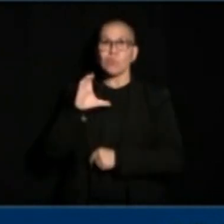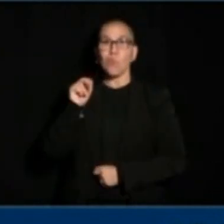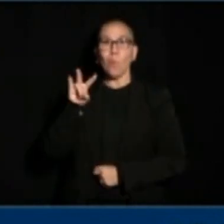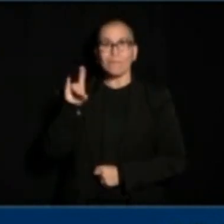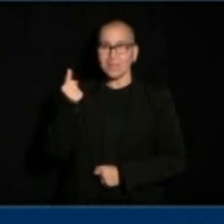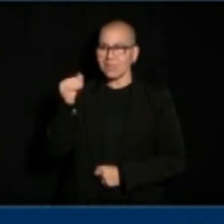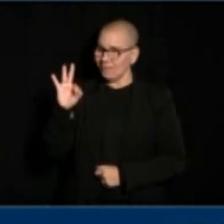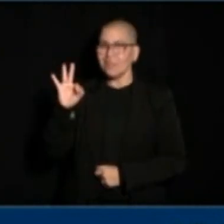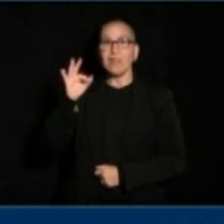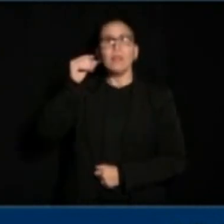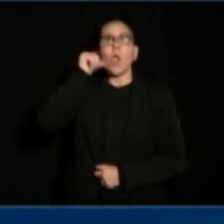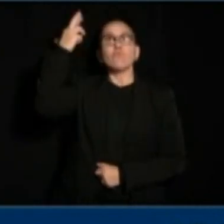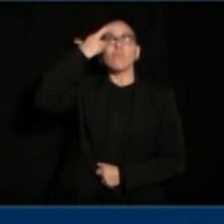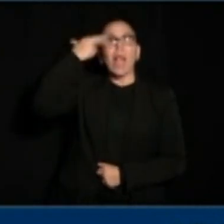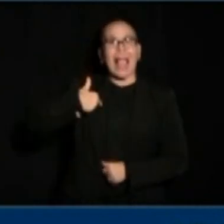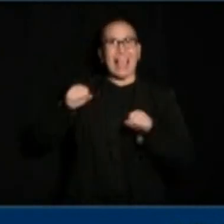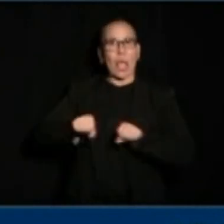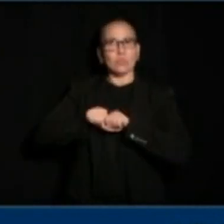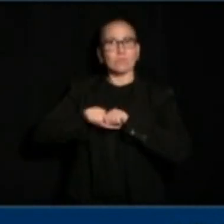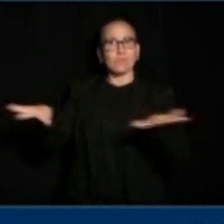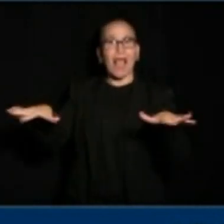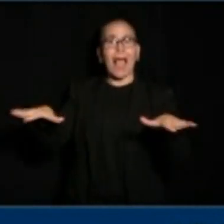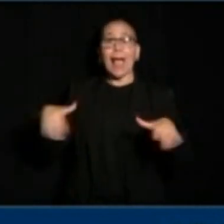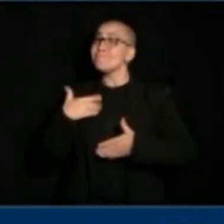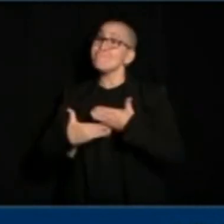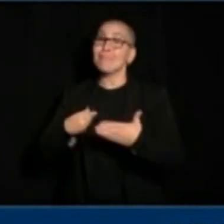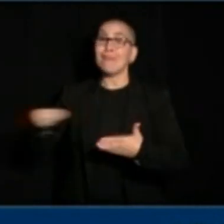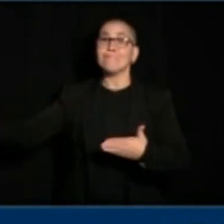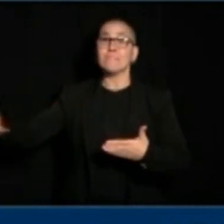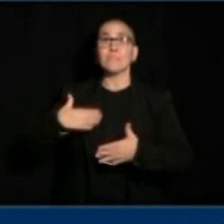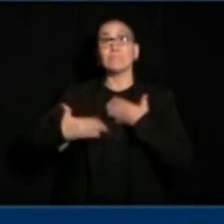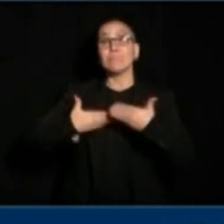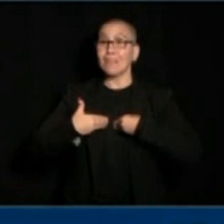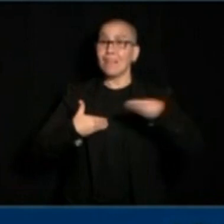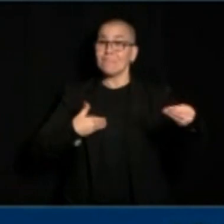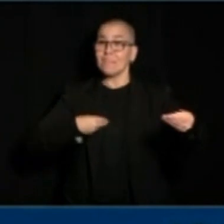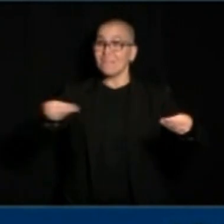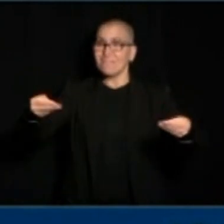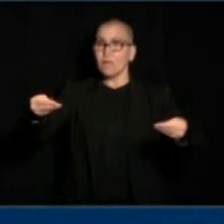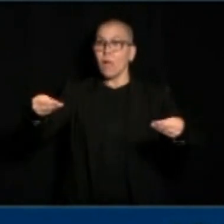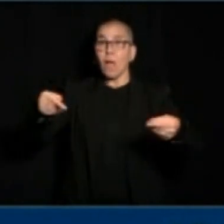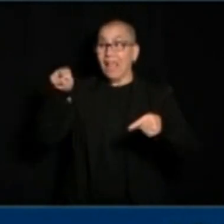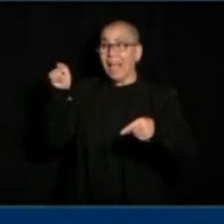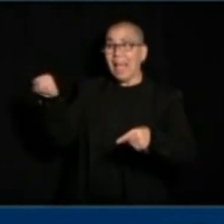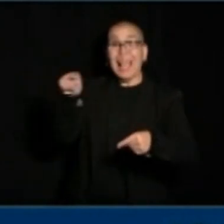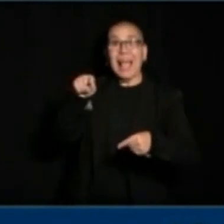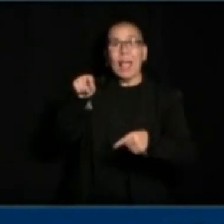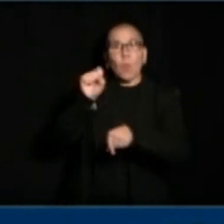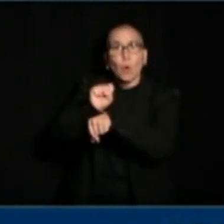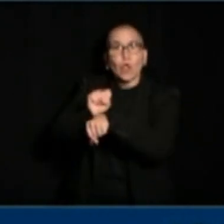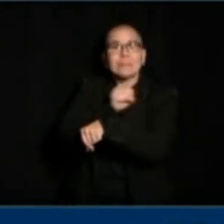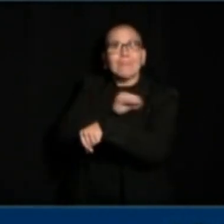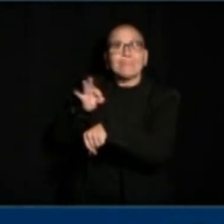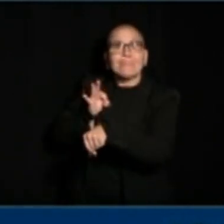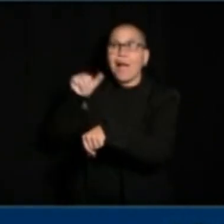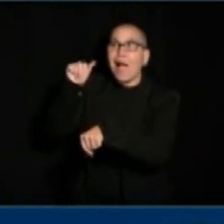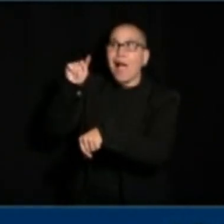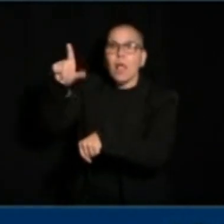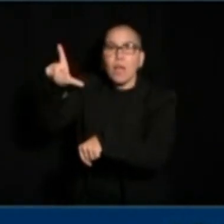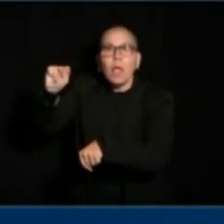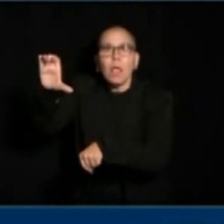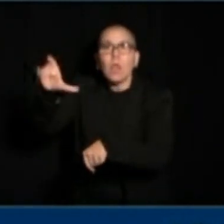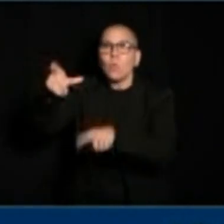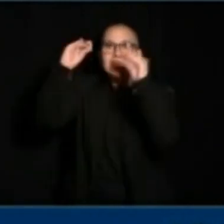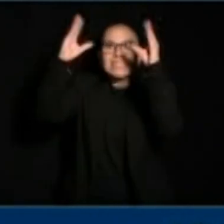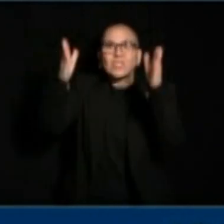a long-term care provider, someone with an underlying health condition. When are people getting this? All the time now. It is